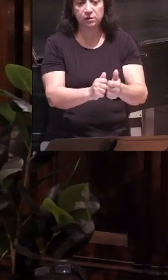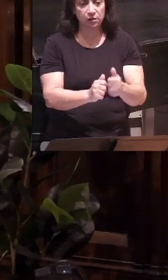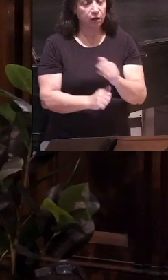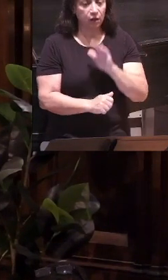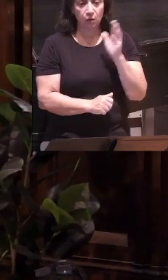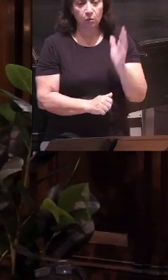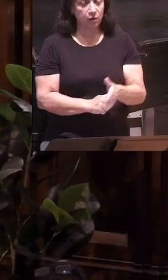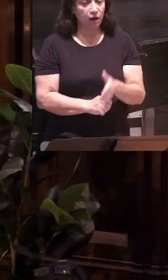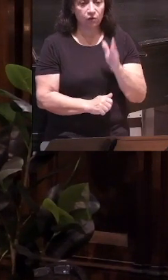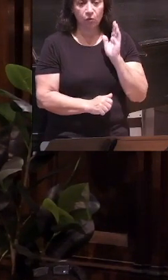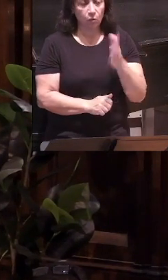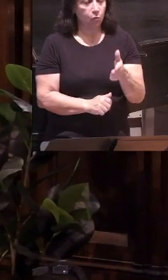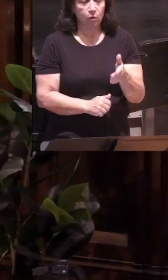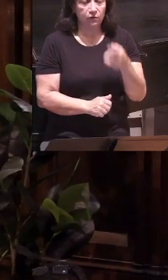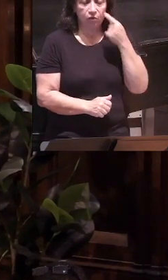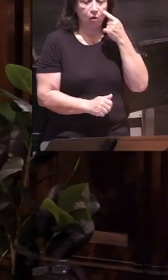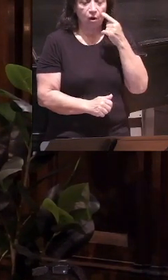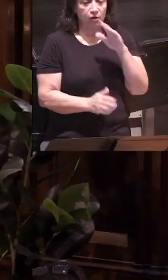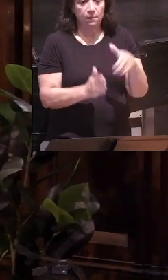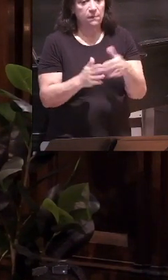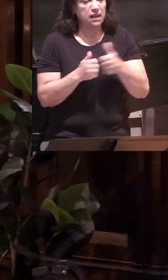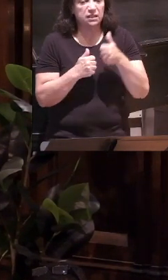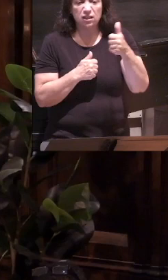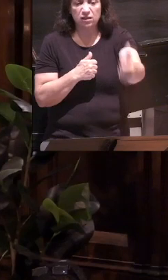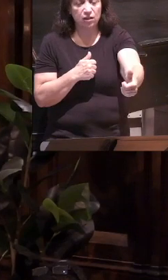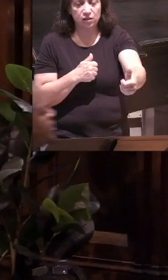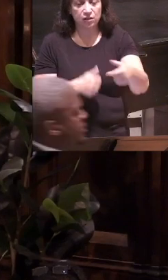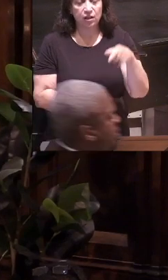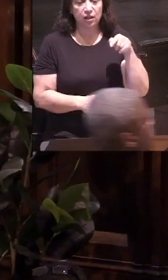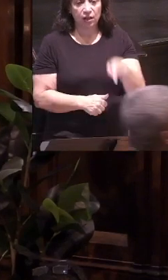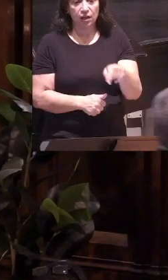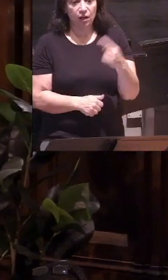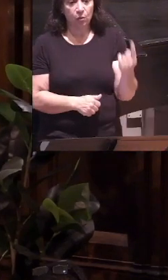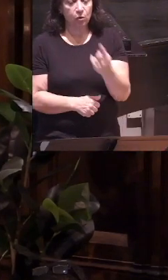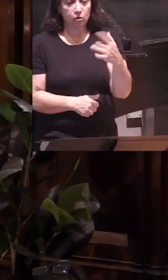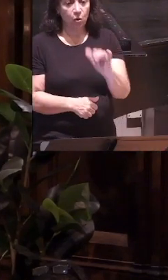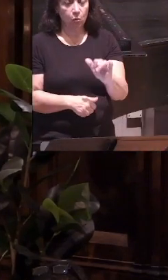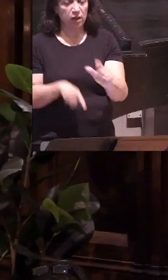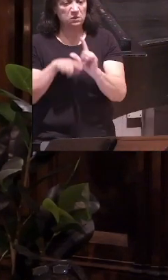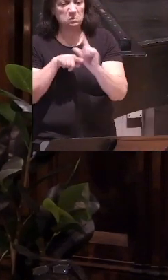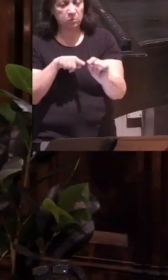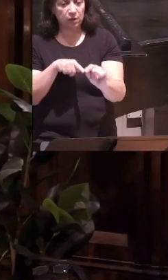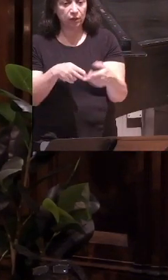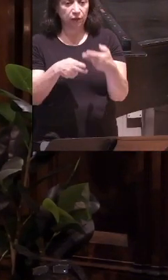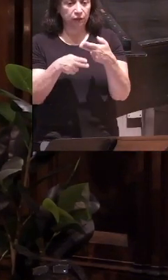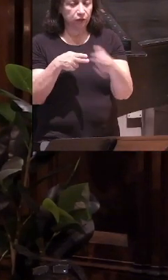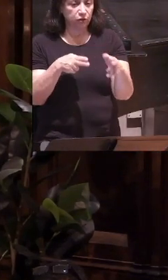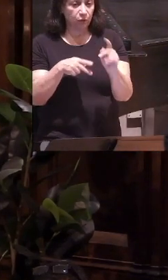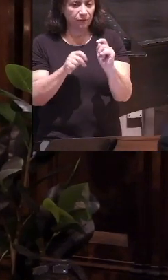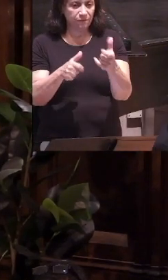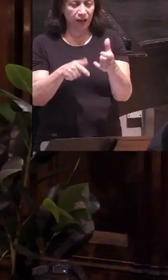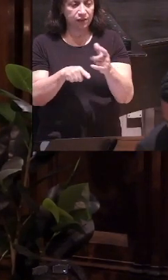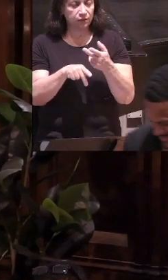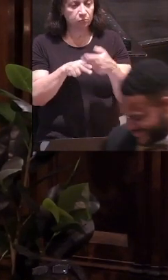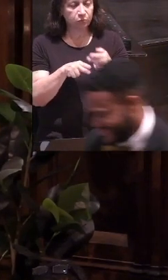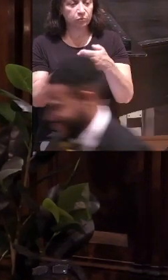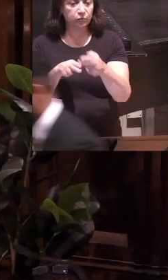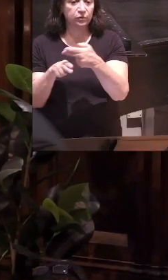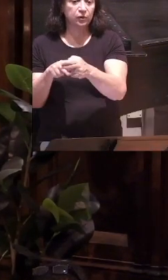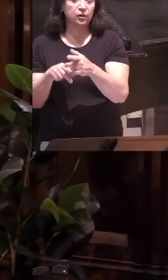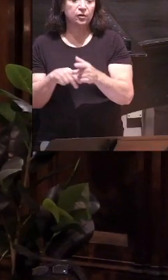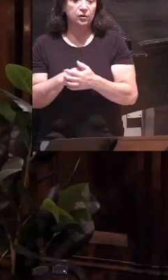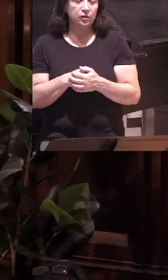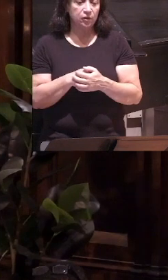a mid-distance race. He was always sprinting. And I will say,